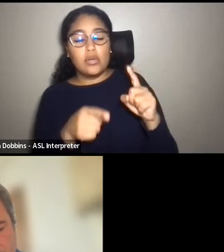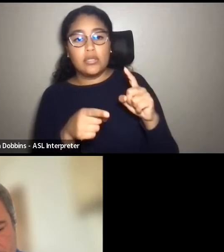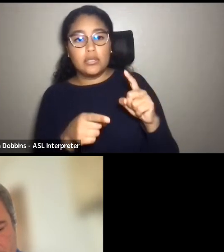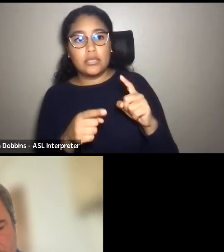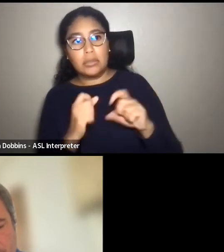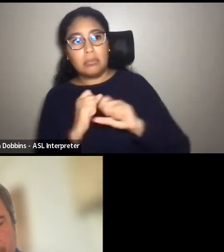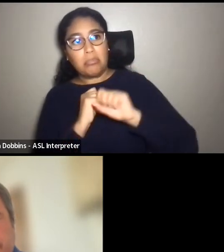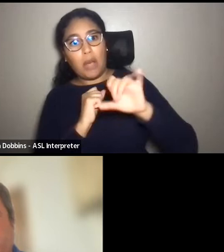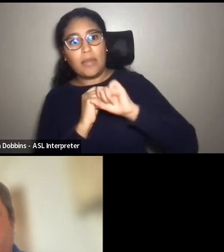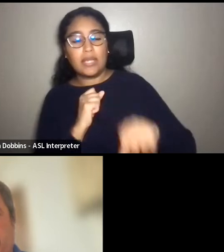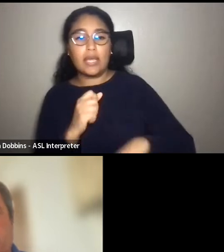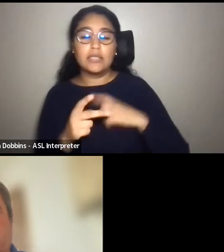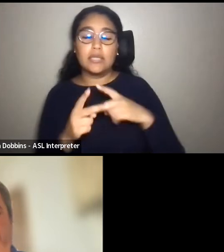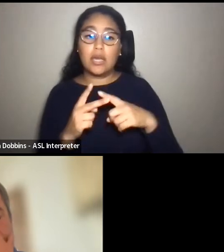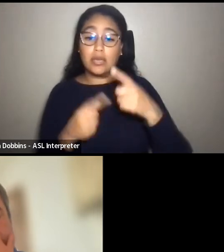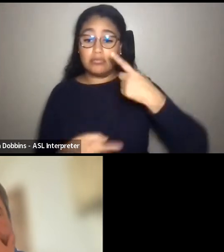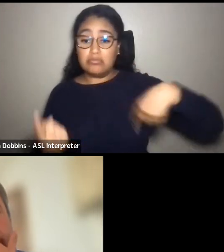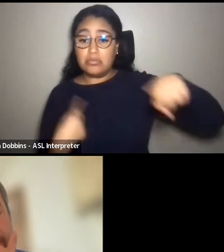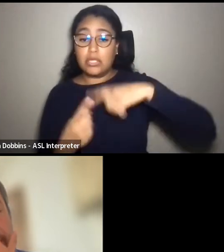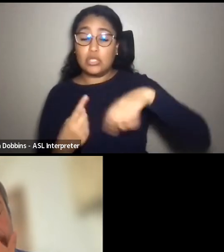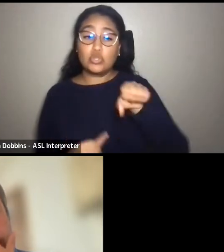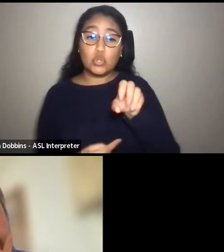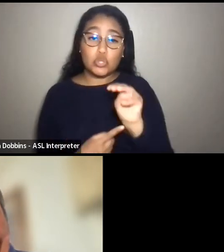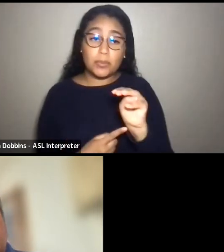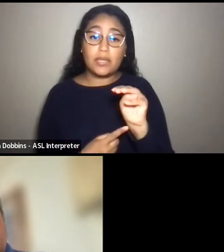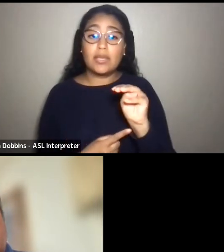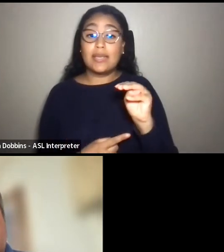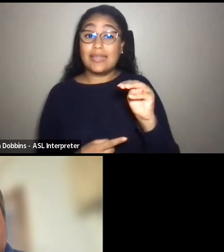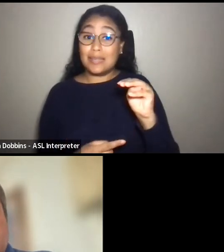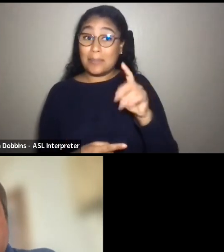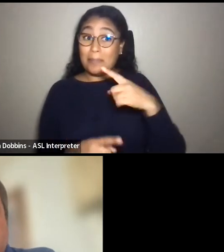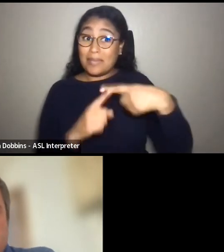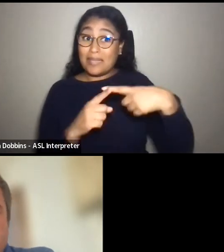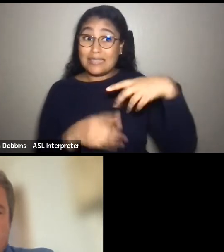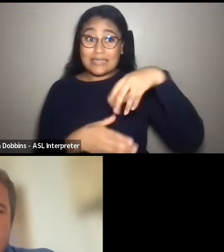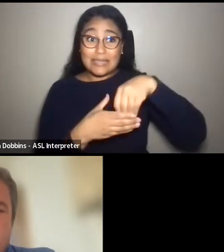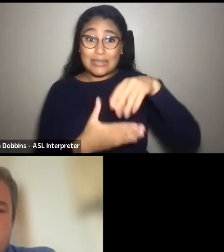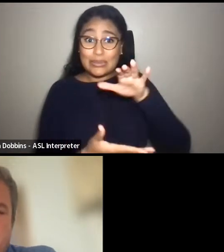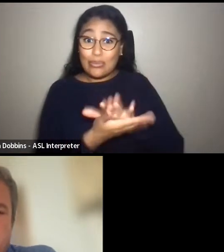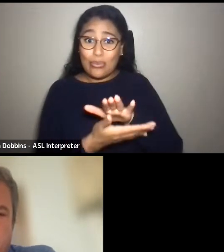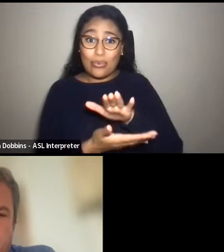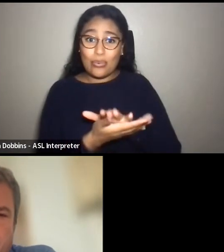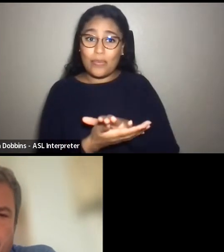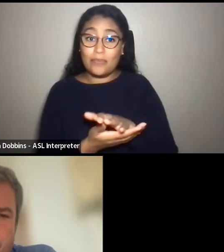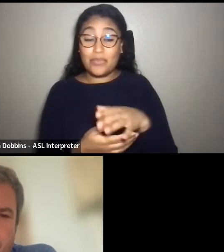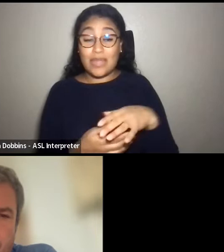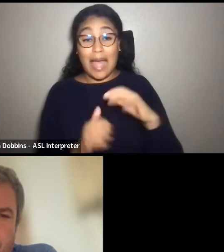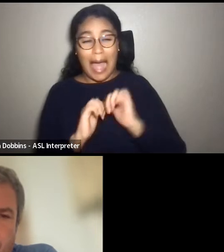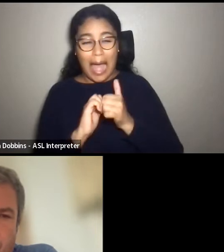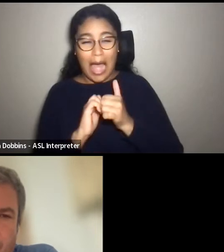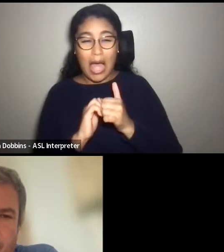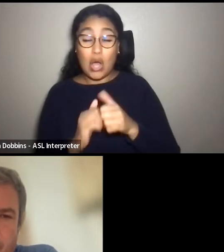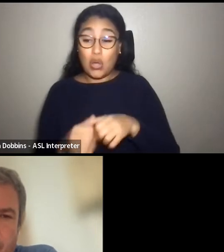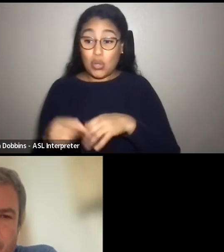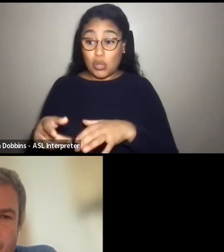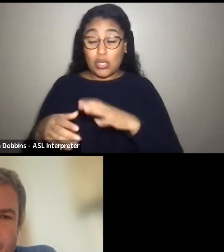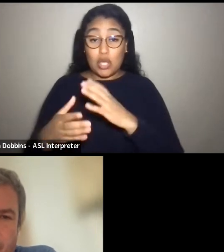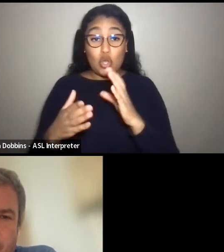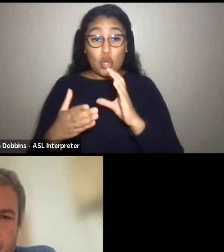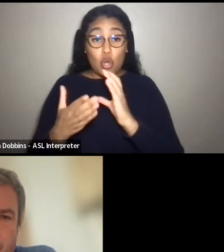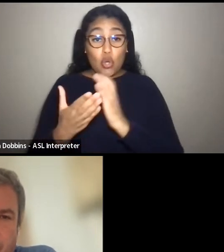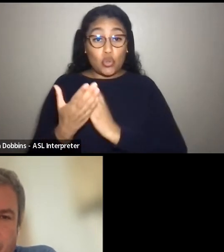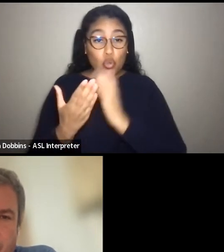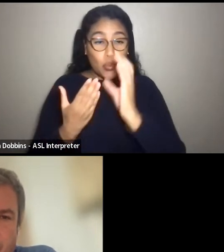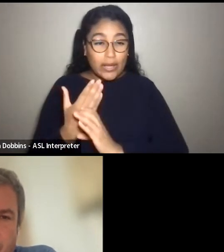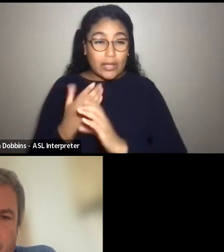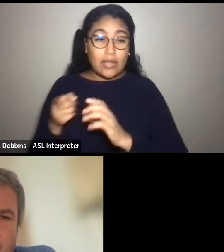propaganda circulating both on social media and even in our schools through curriculum provided by organizations such as the